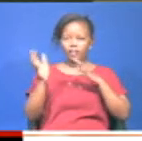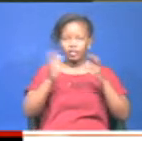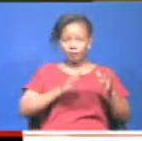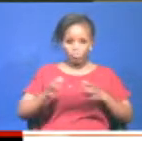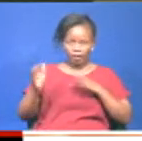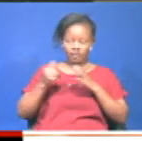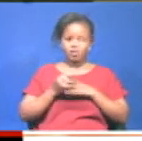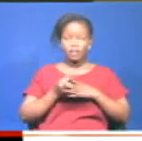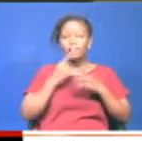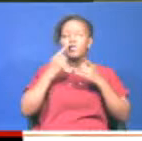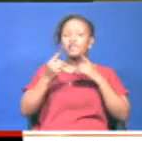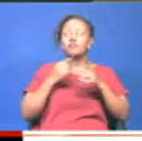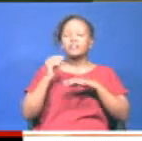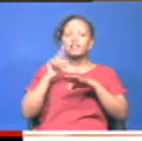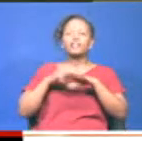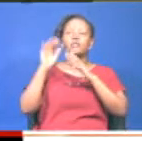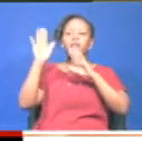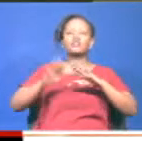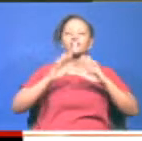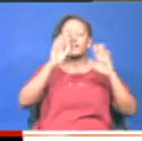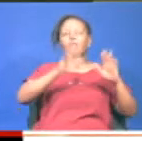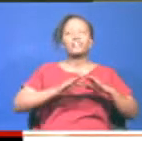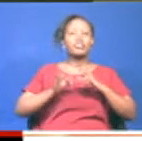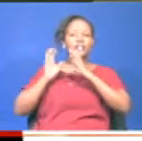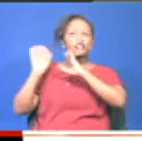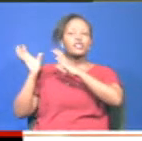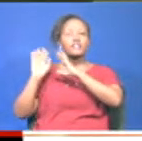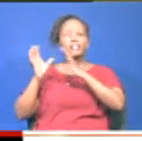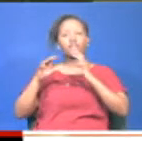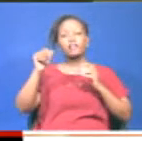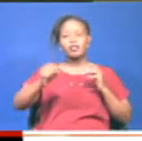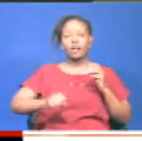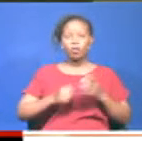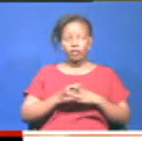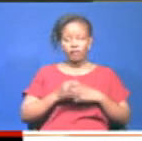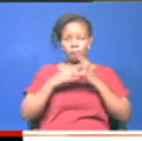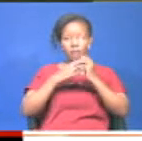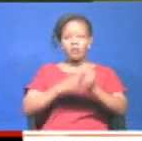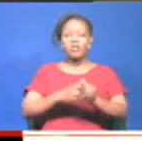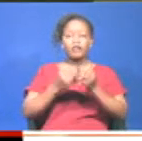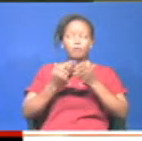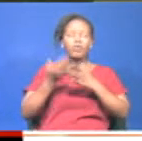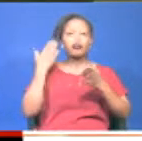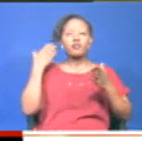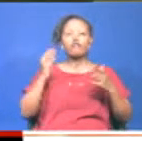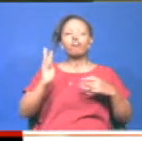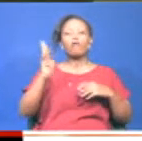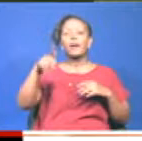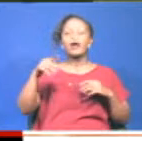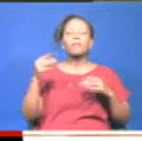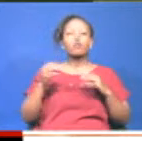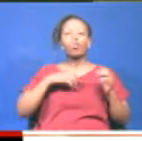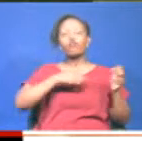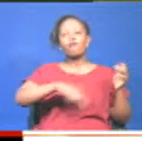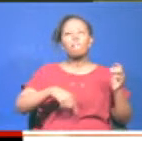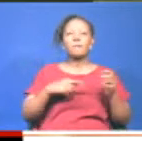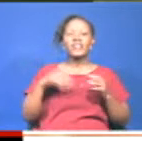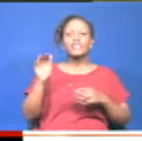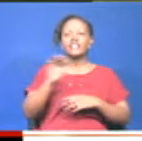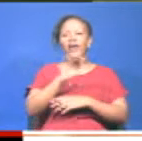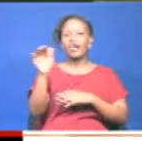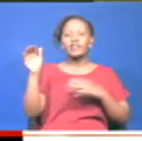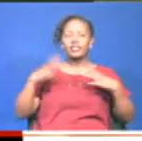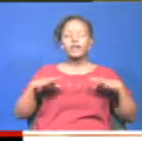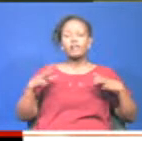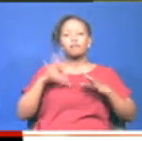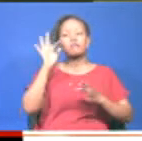in Bundacho in Kilifi South, the politicians led by former Malindi Member of Parliament Lucas Maitha urged the residents to elect